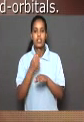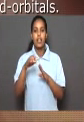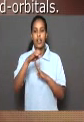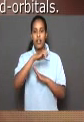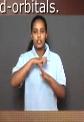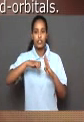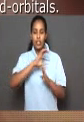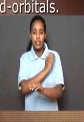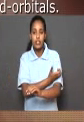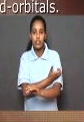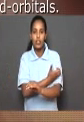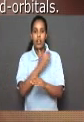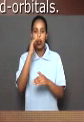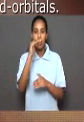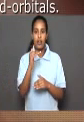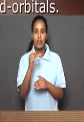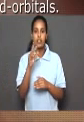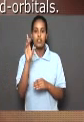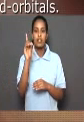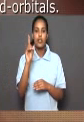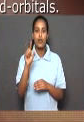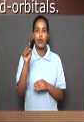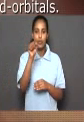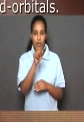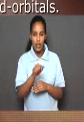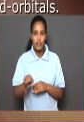energy level of the d orbitals.